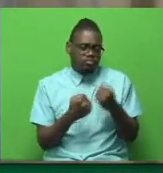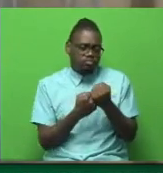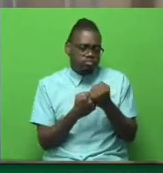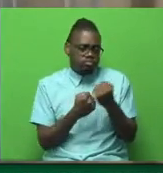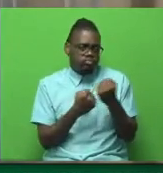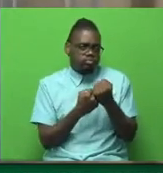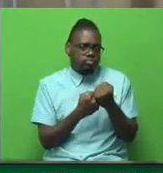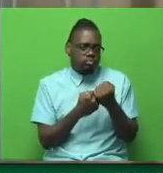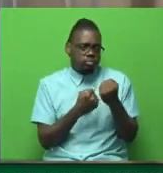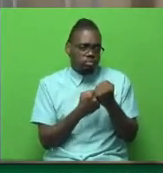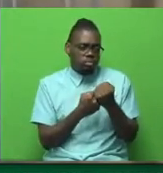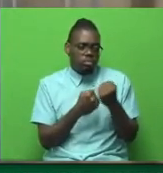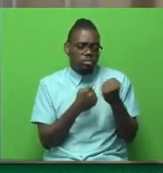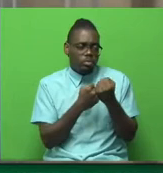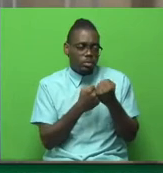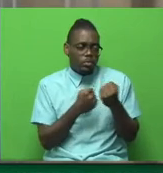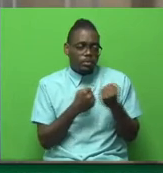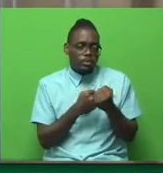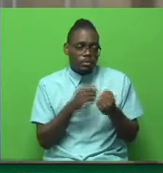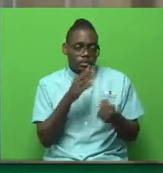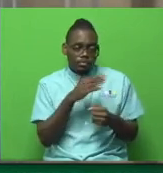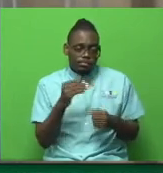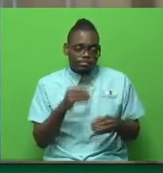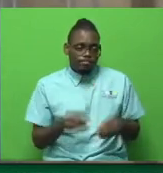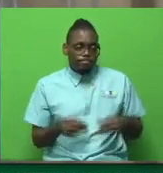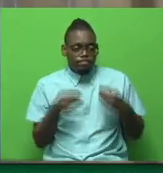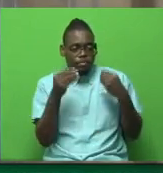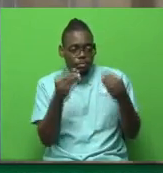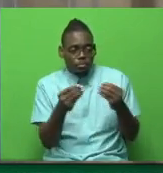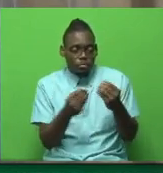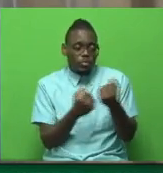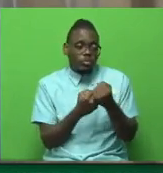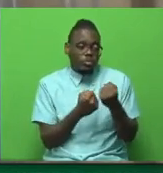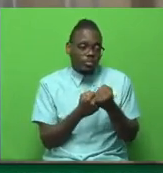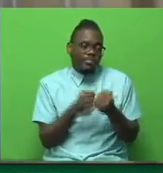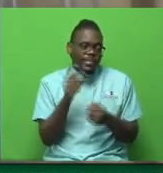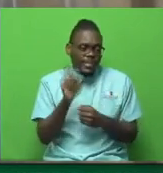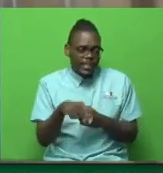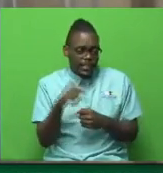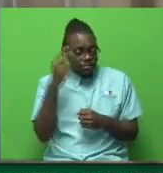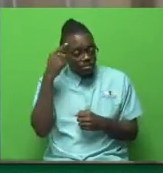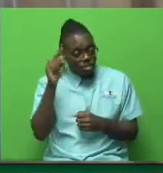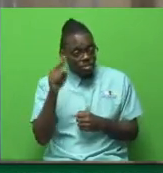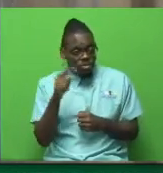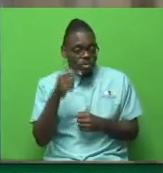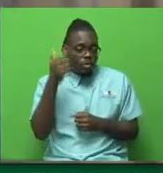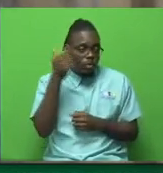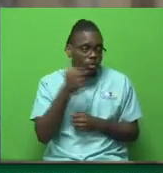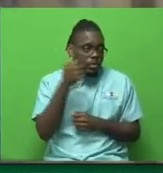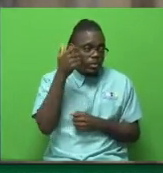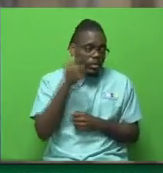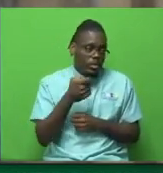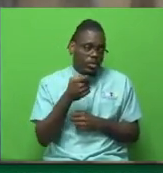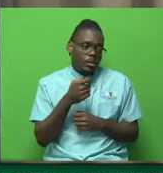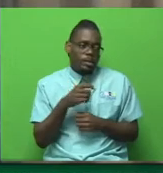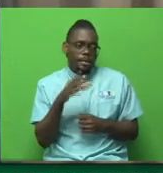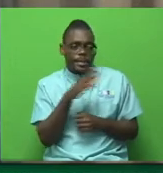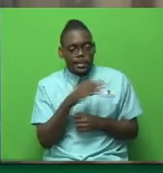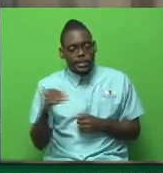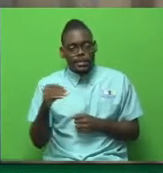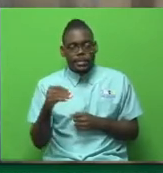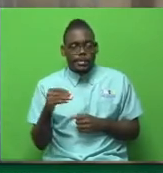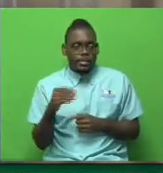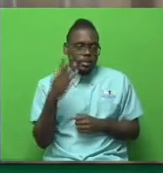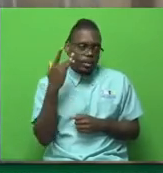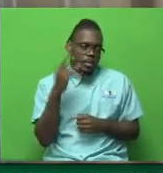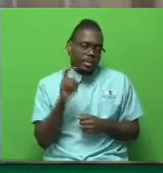the support needed through the same social grants Education Health and transportation why must there be a trade a